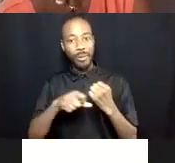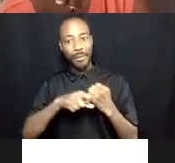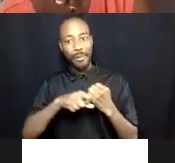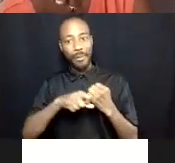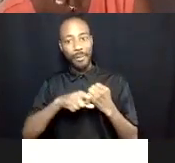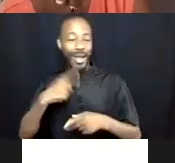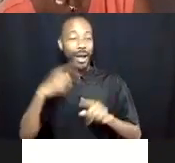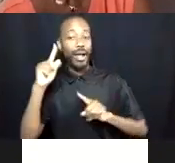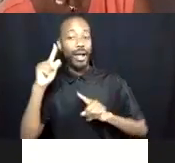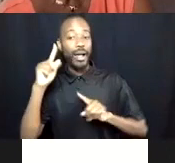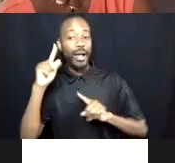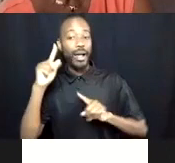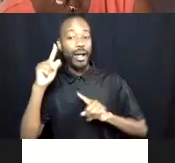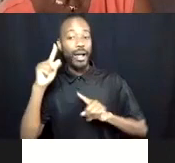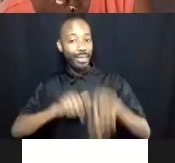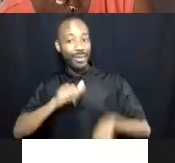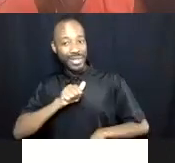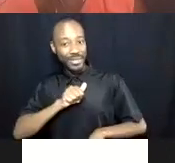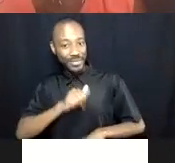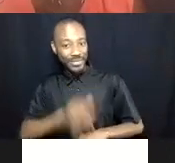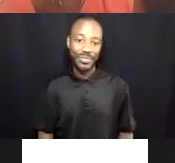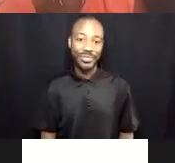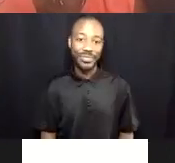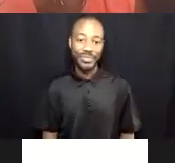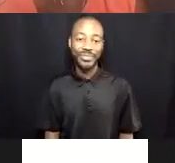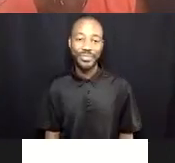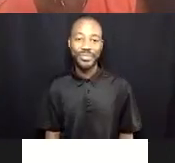asking questions myself.